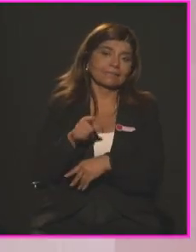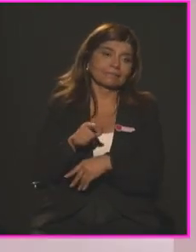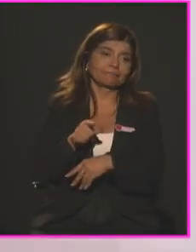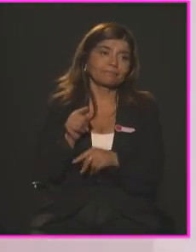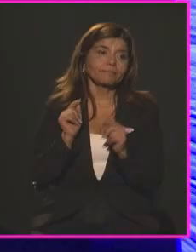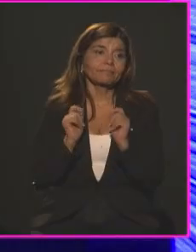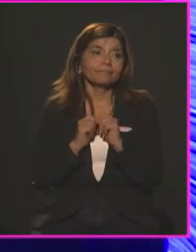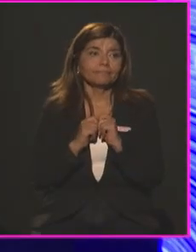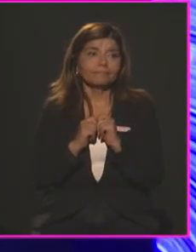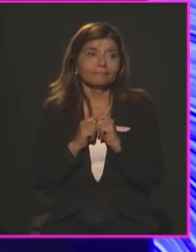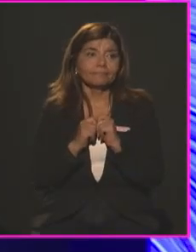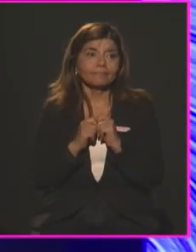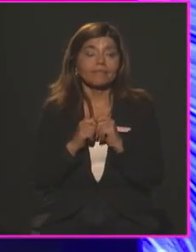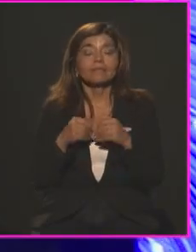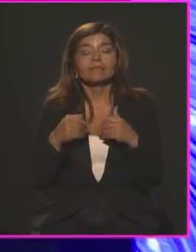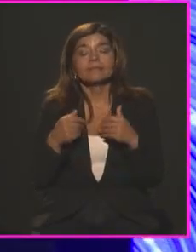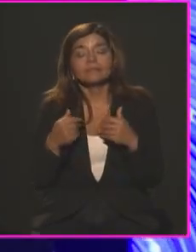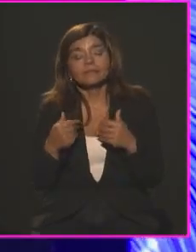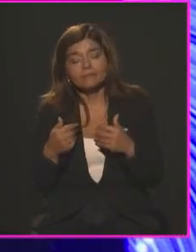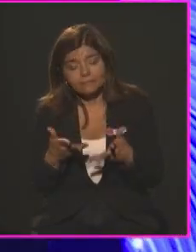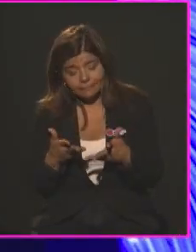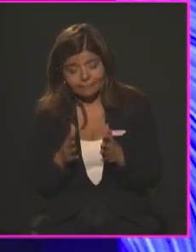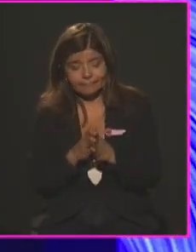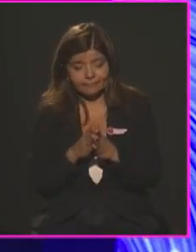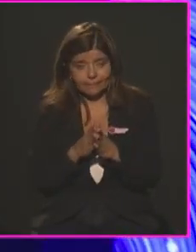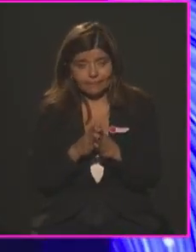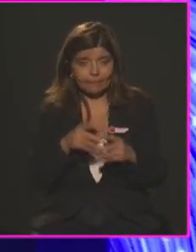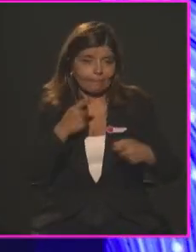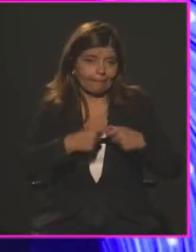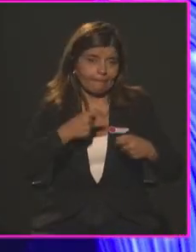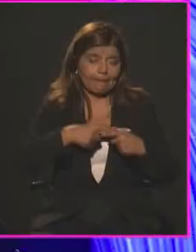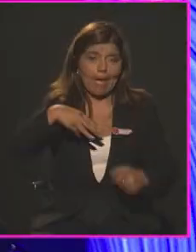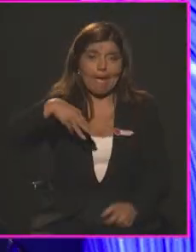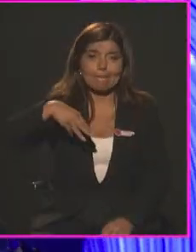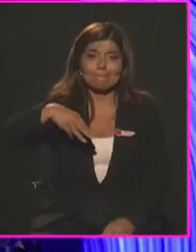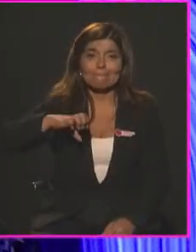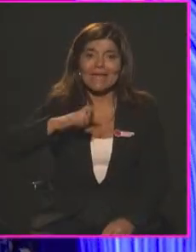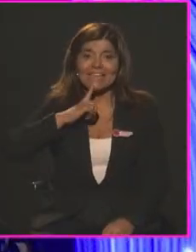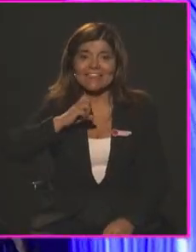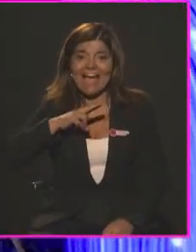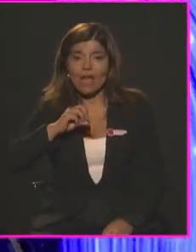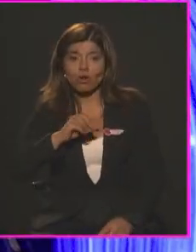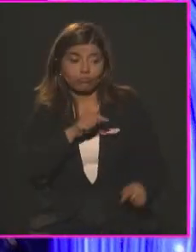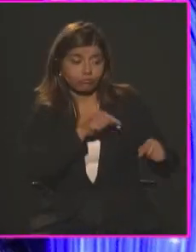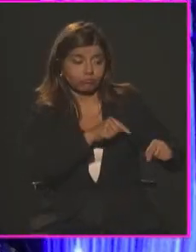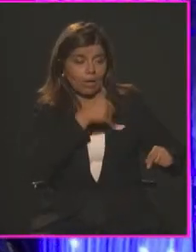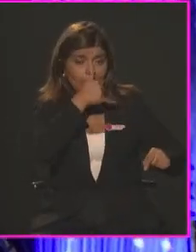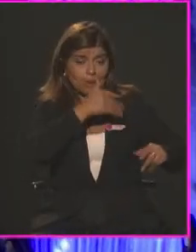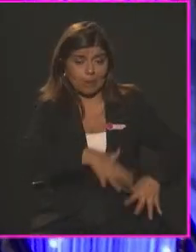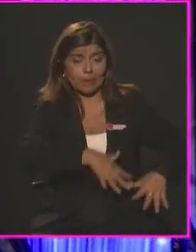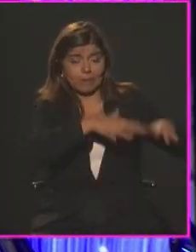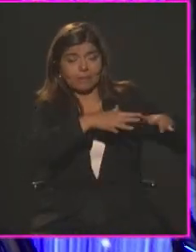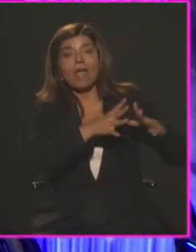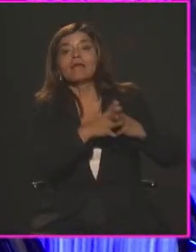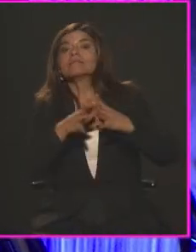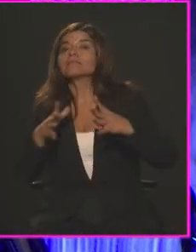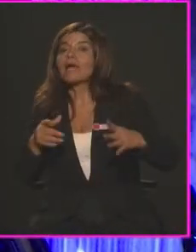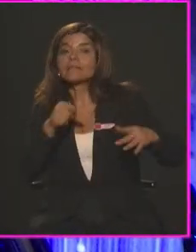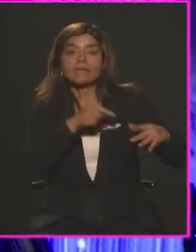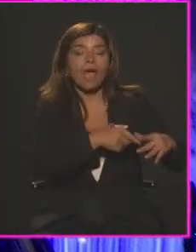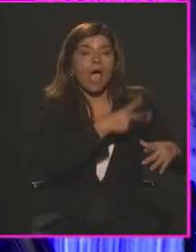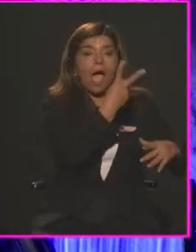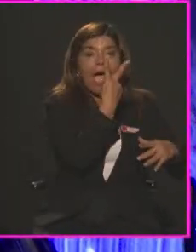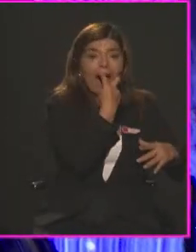as big as landfill methane is, it's actually dwarfed by the amount of fuel and energy and resources it takes